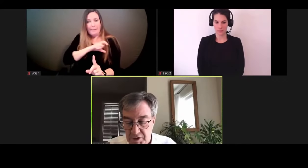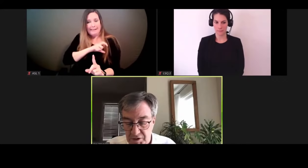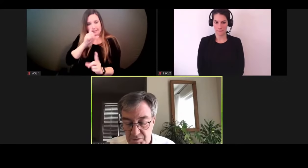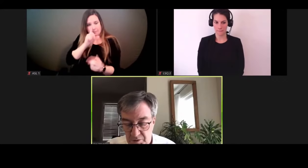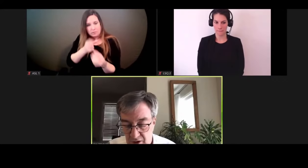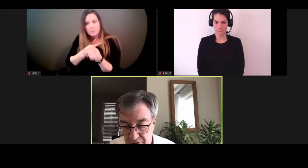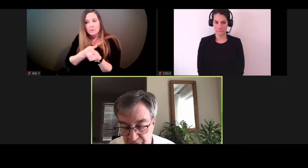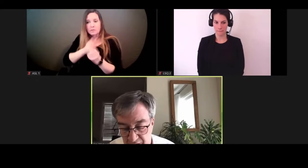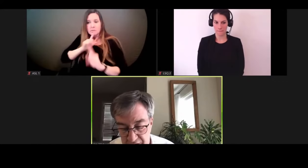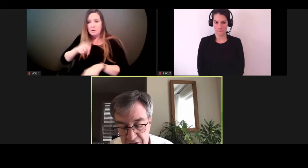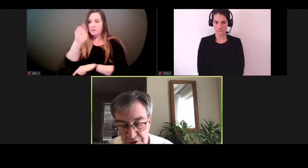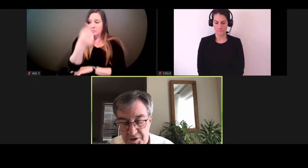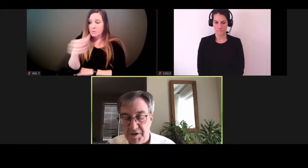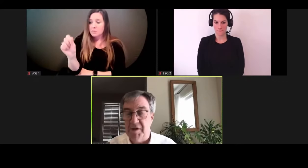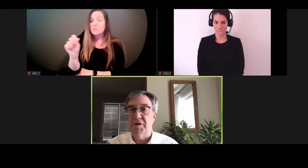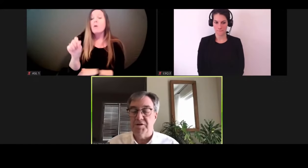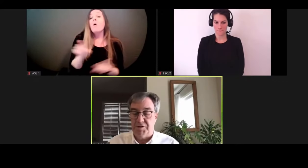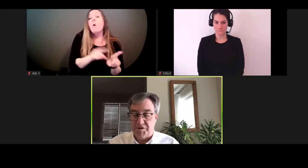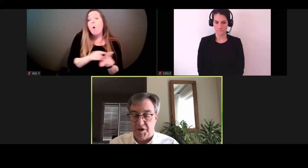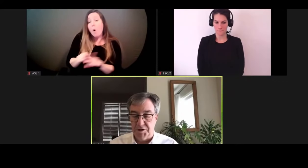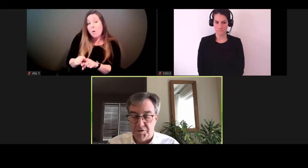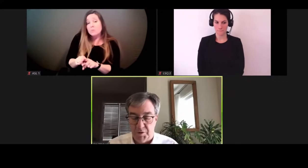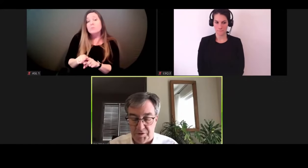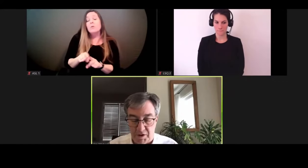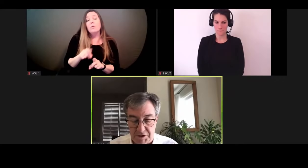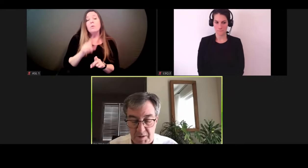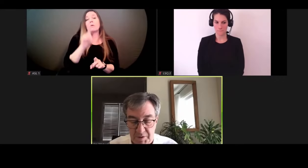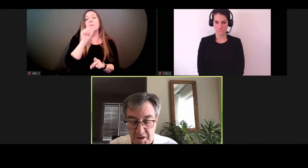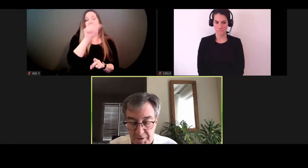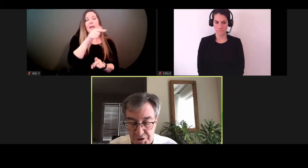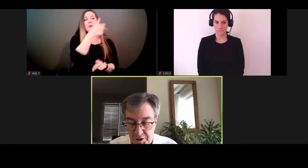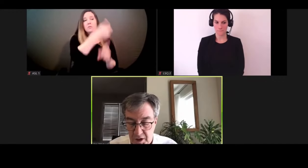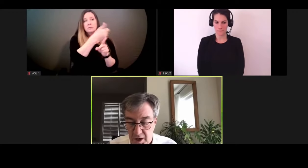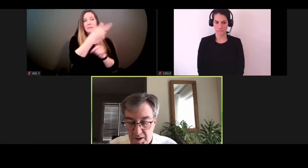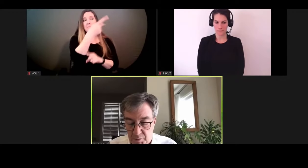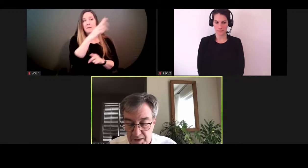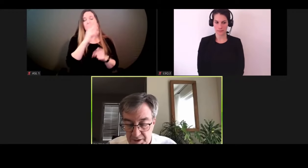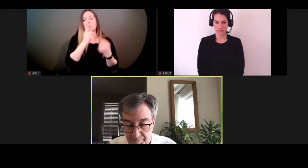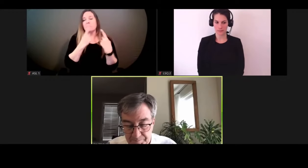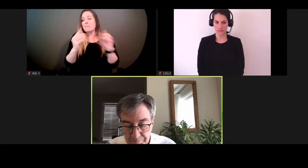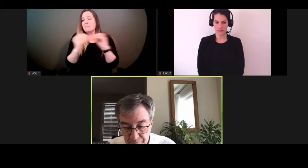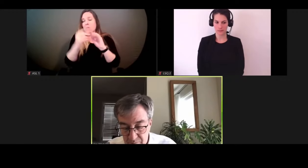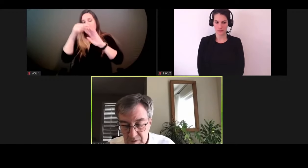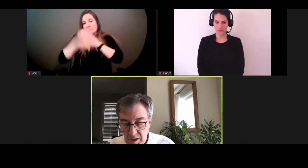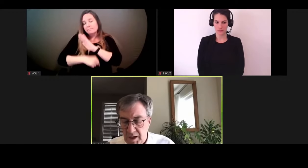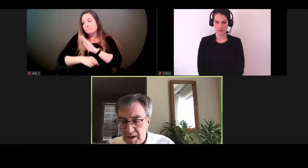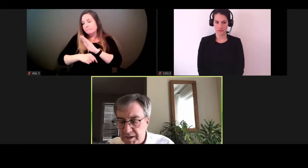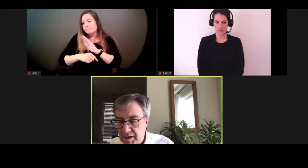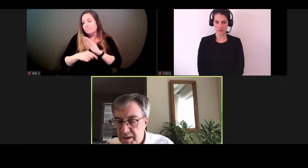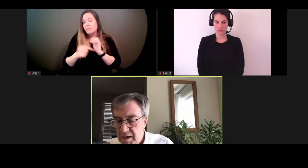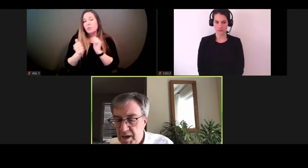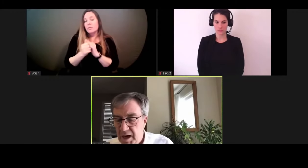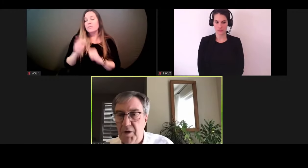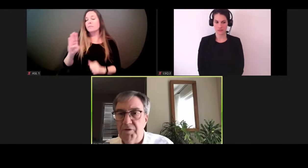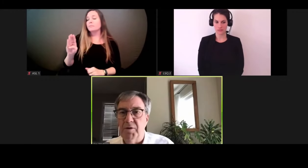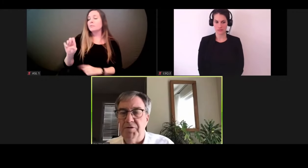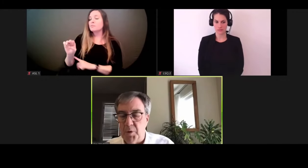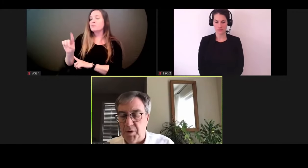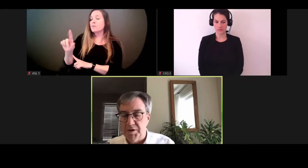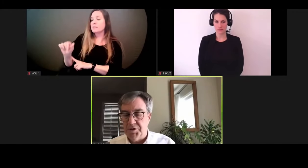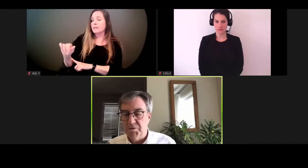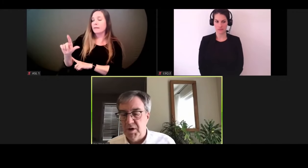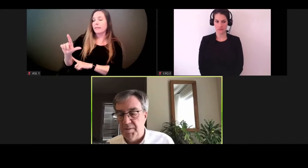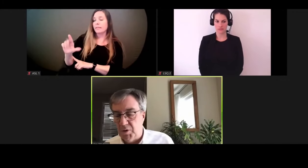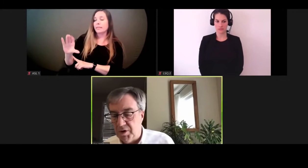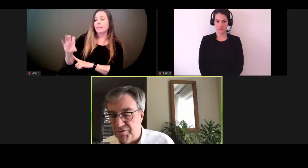Slowly will also provide additional details on his discussions with RCMP Commissioner Brenda Lucky. I also have